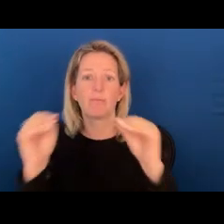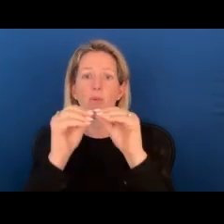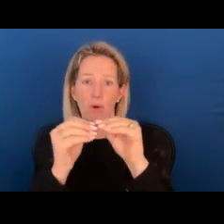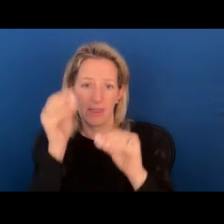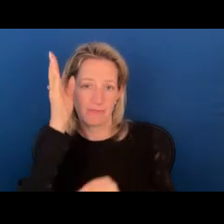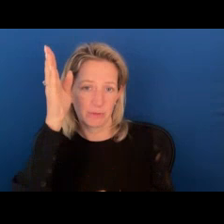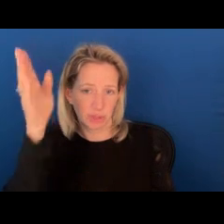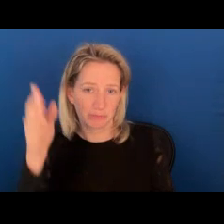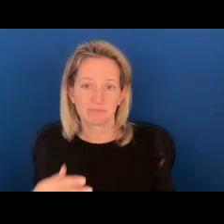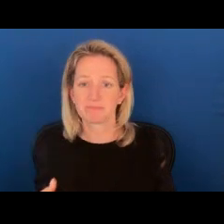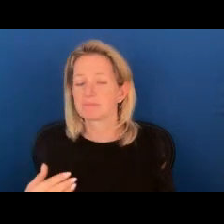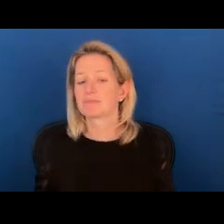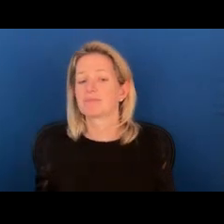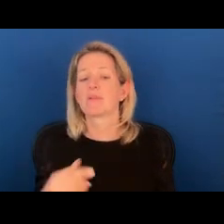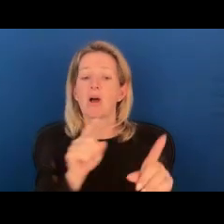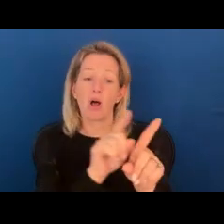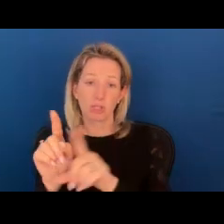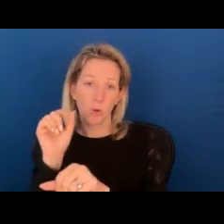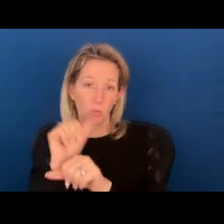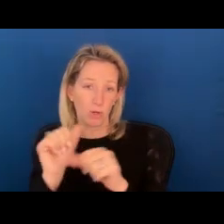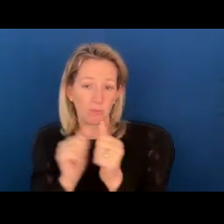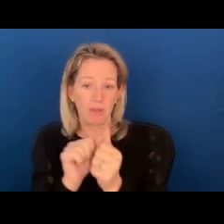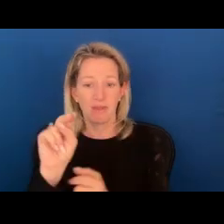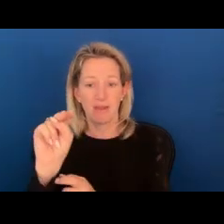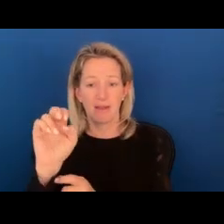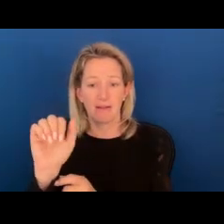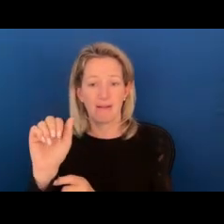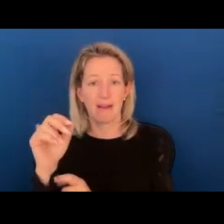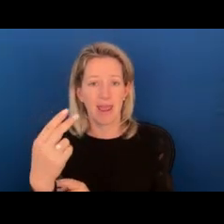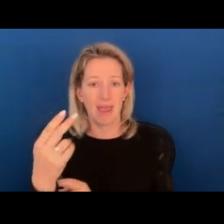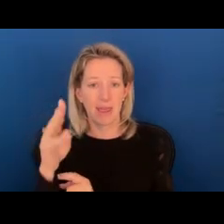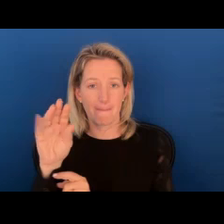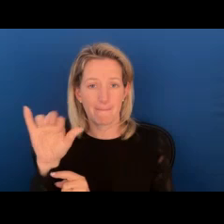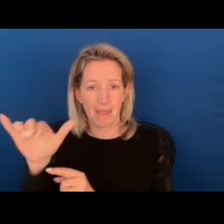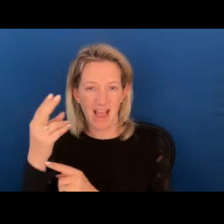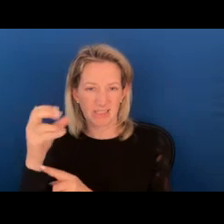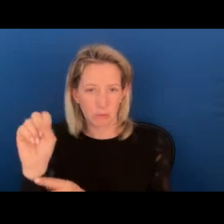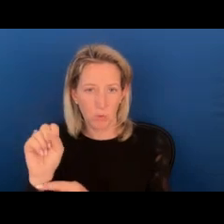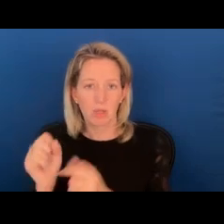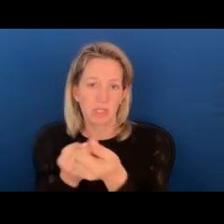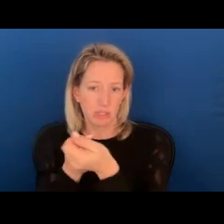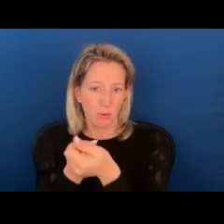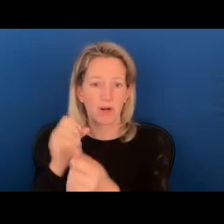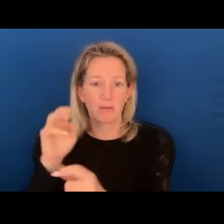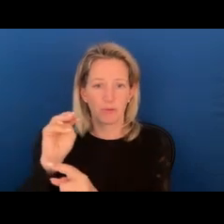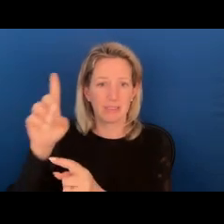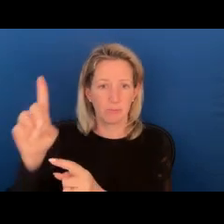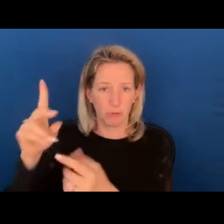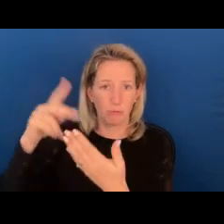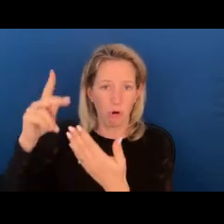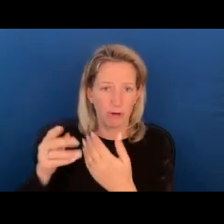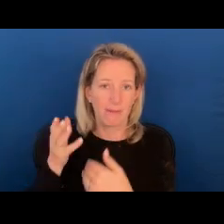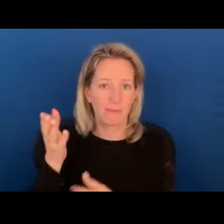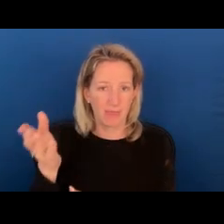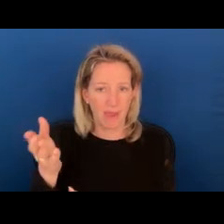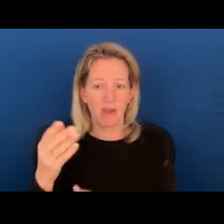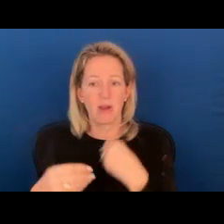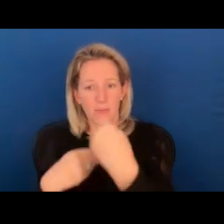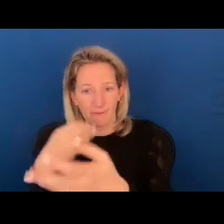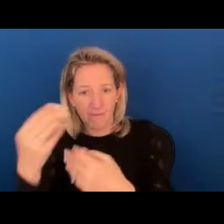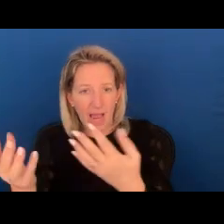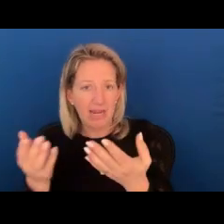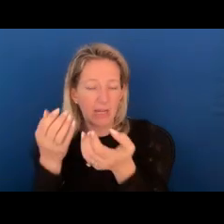working with Neah High School, so continuing the support of the marine debris program and providing equipment for